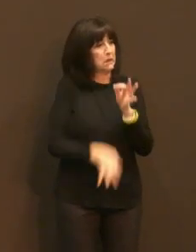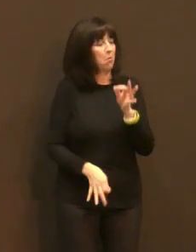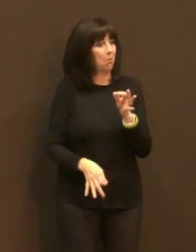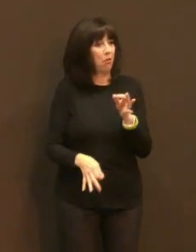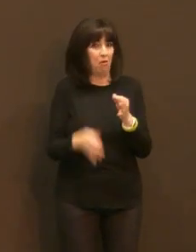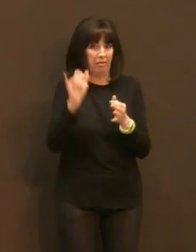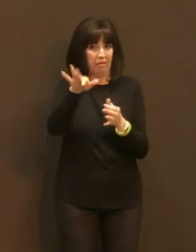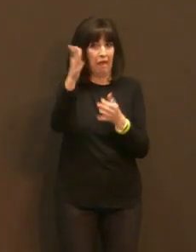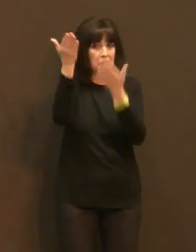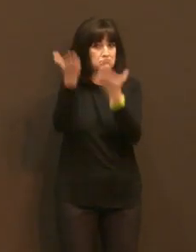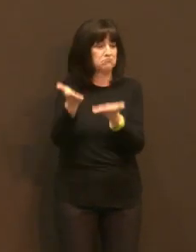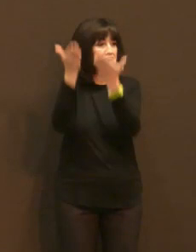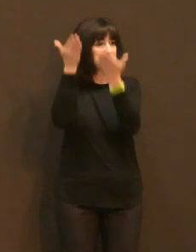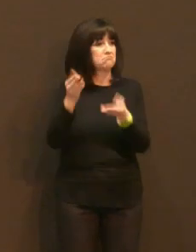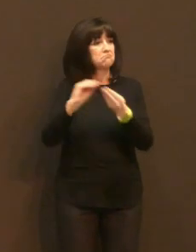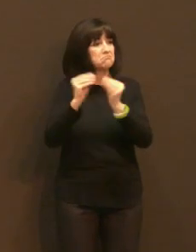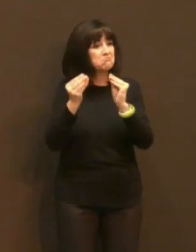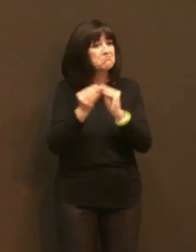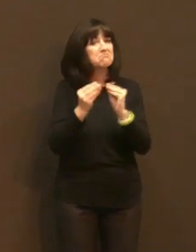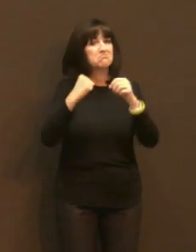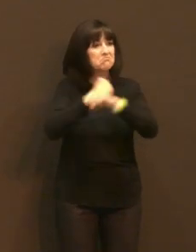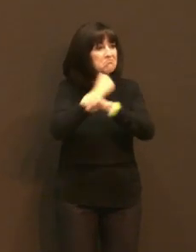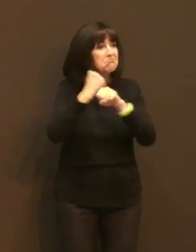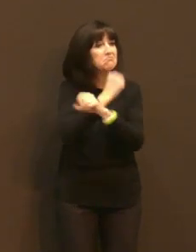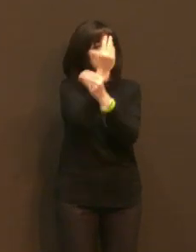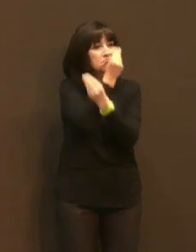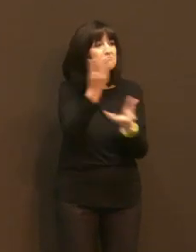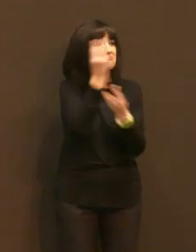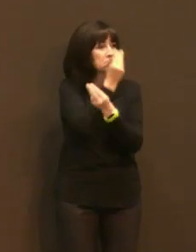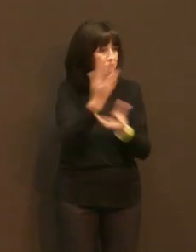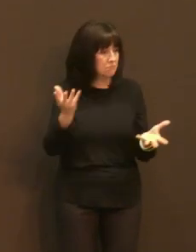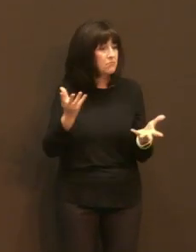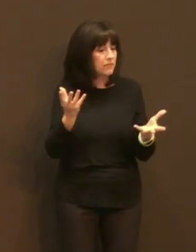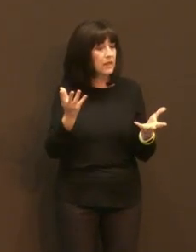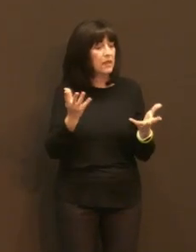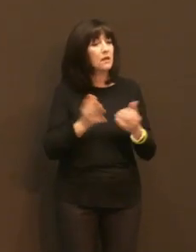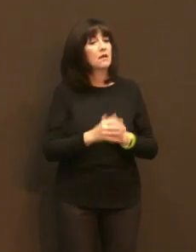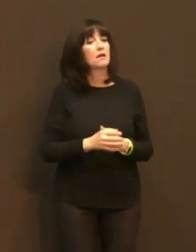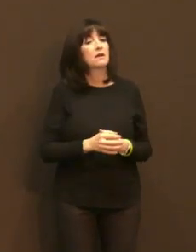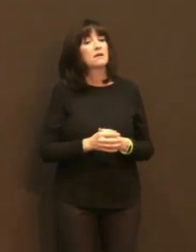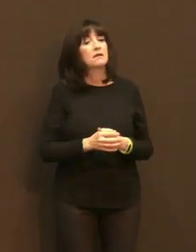that. We would like to at some point get to the point of